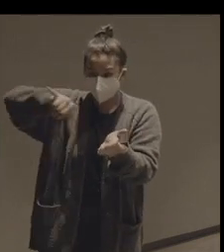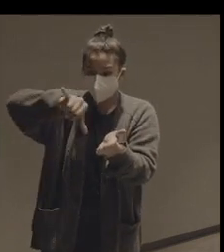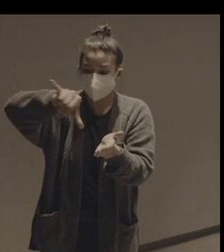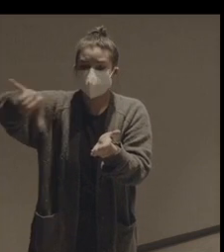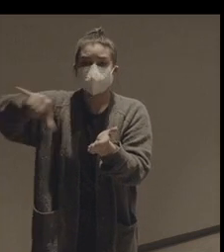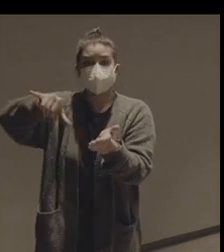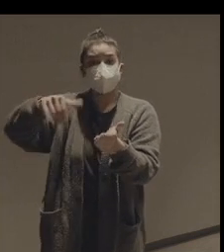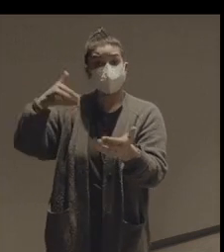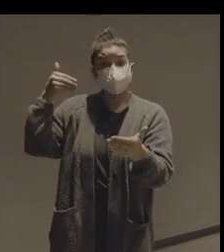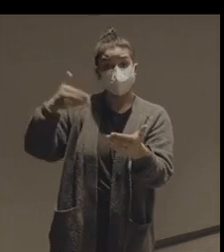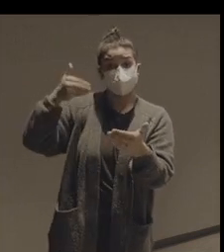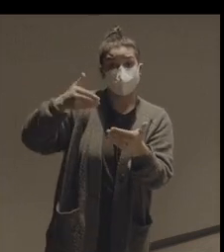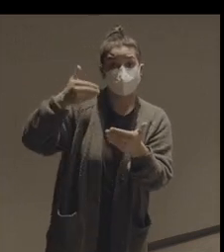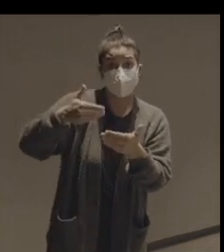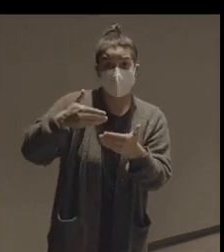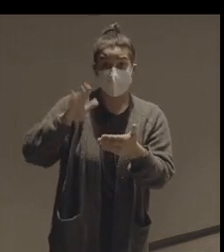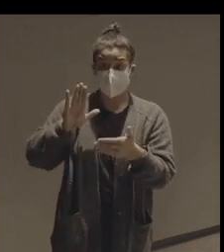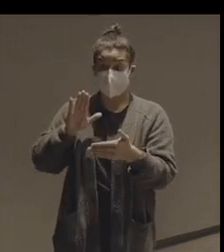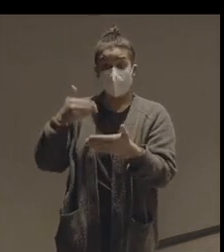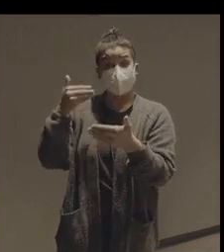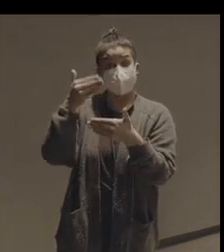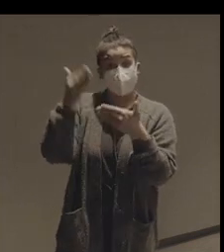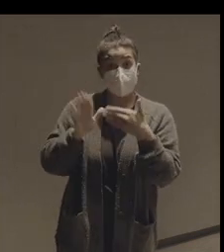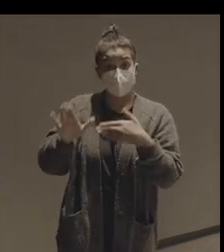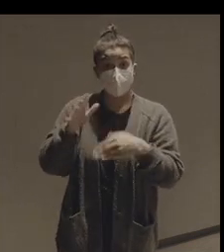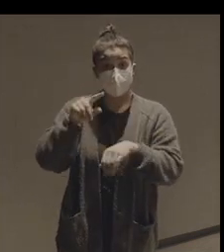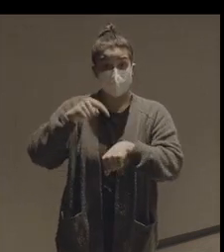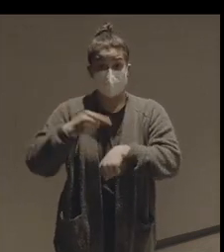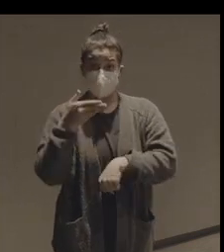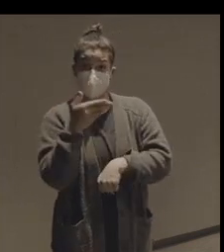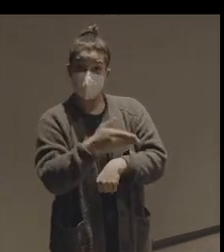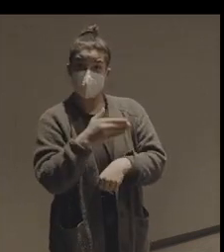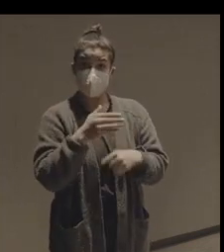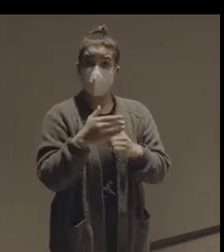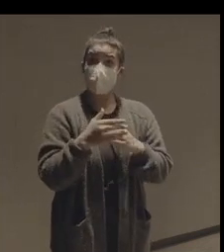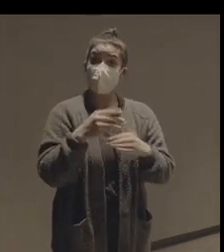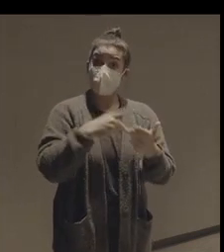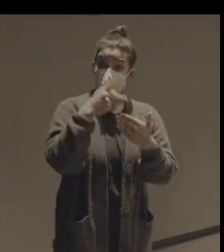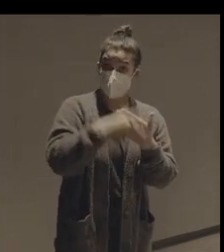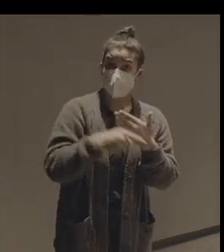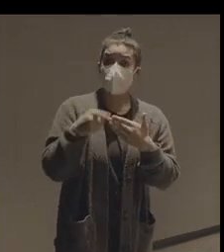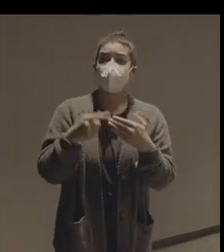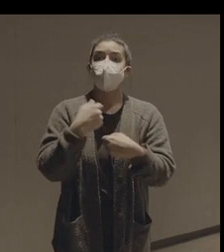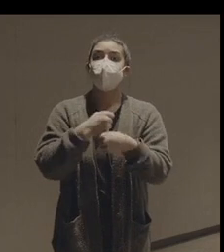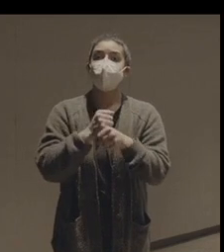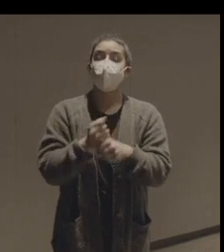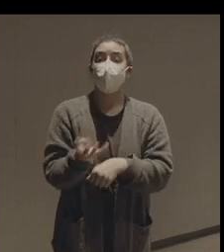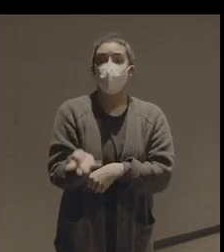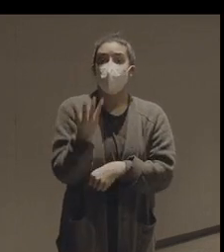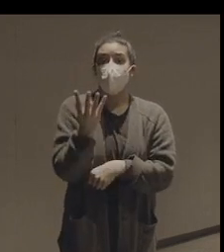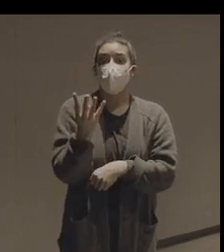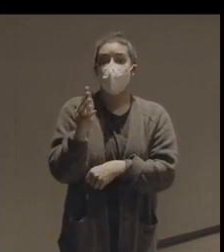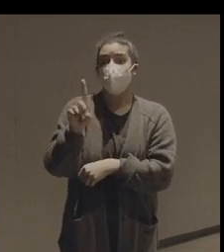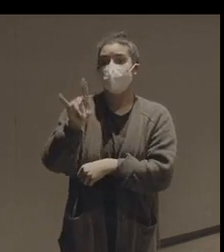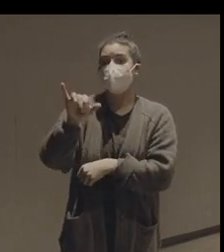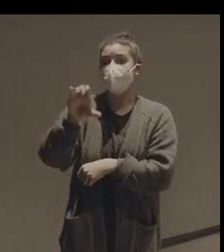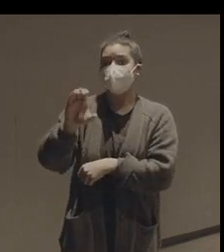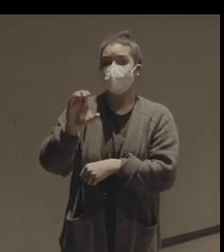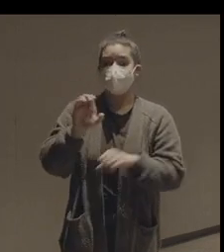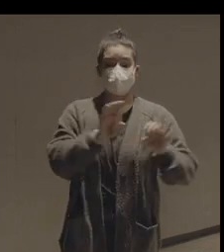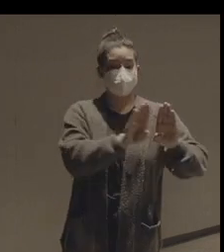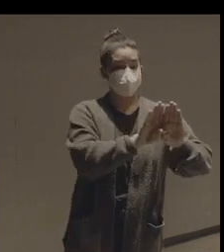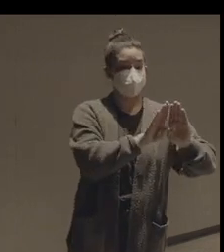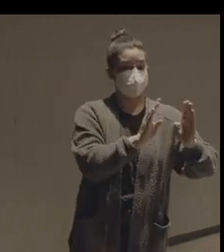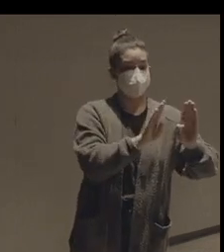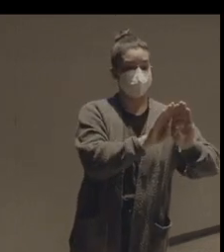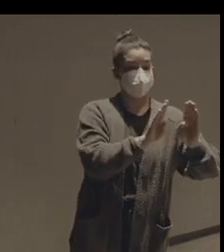on high pedestals and a 5-foot round disc. And here you can see her polishing one of the 3-foot discs,